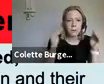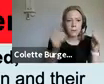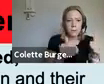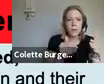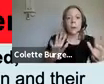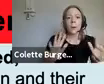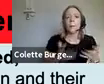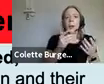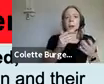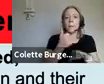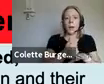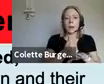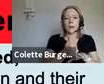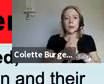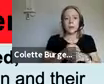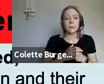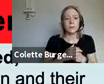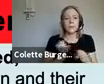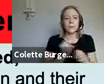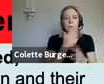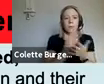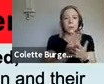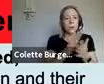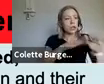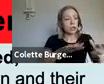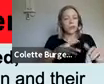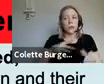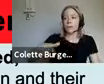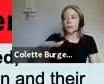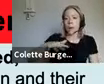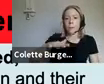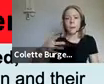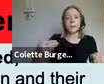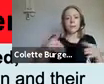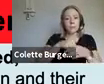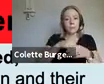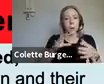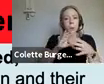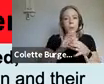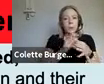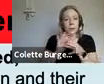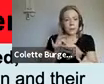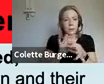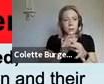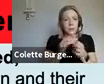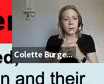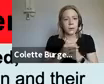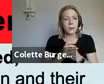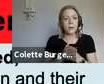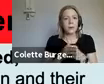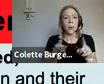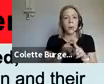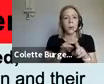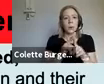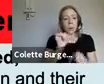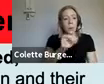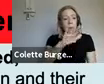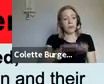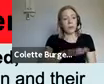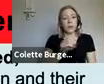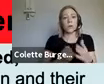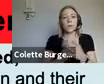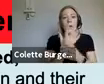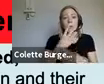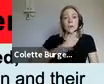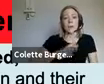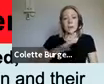children and their families are included. It also addresses children's developmental needs holistically. And